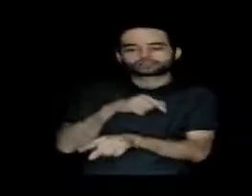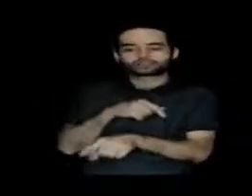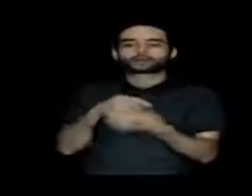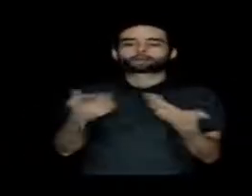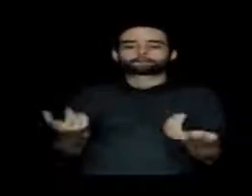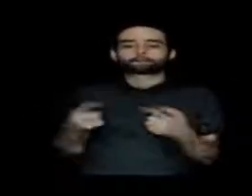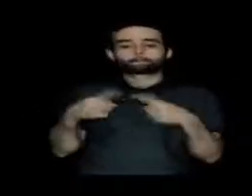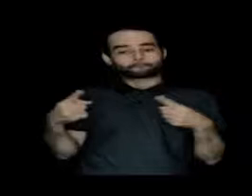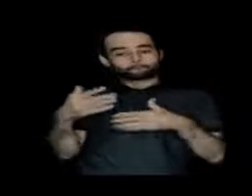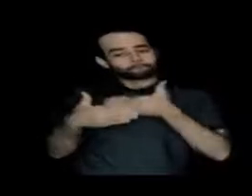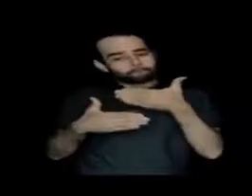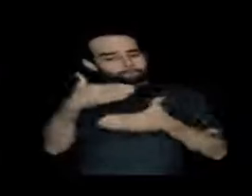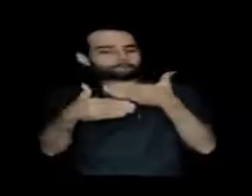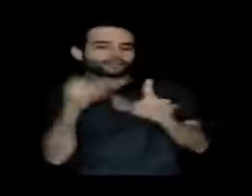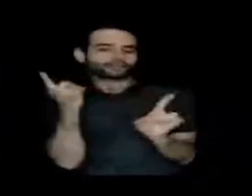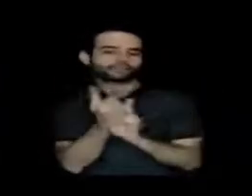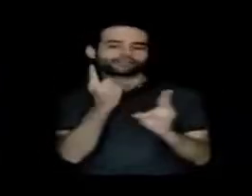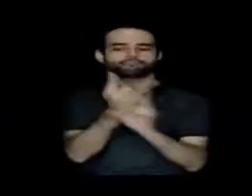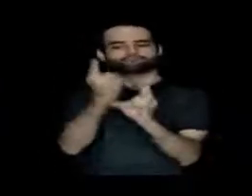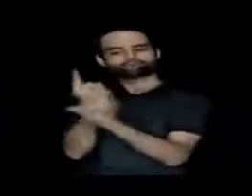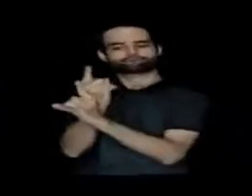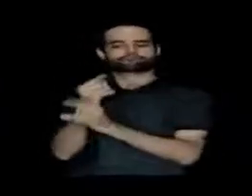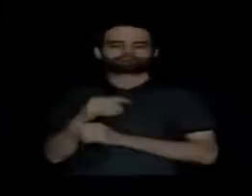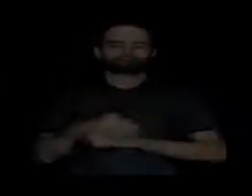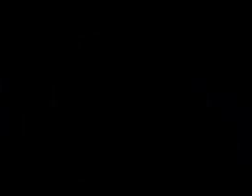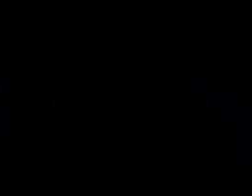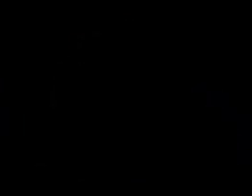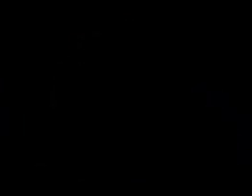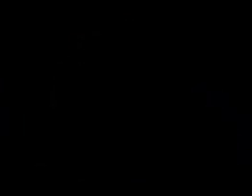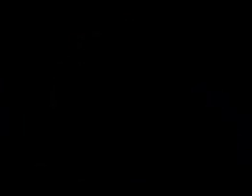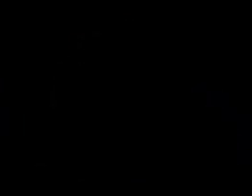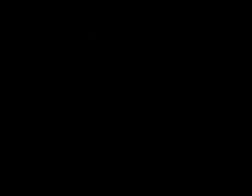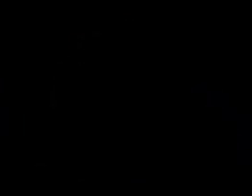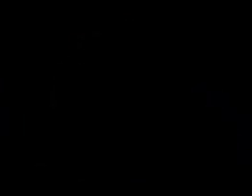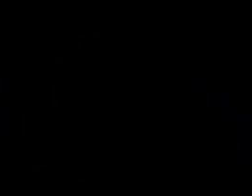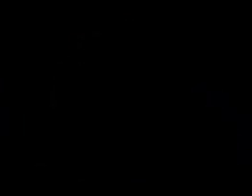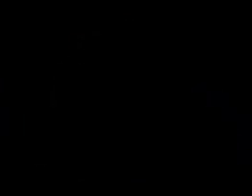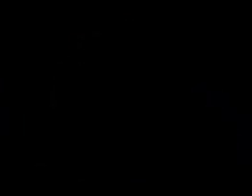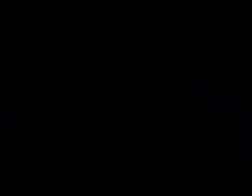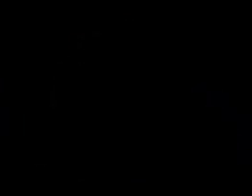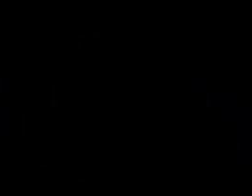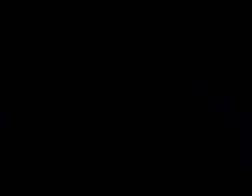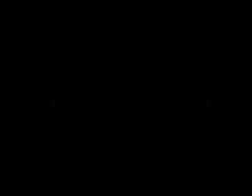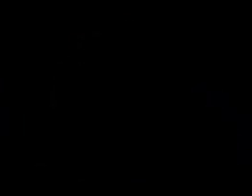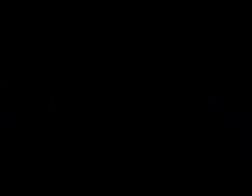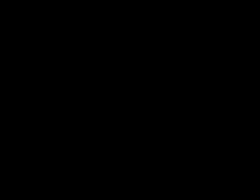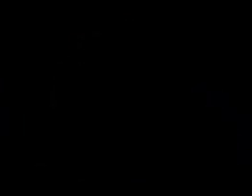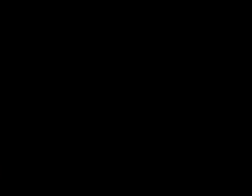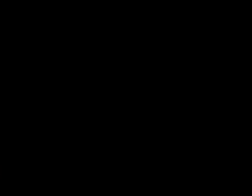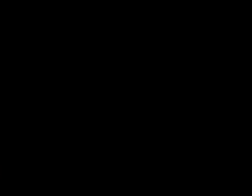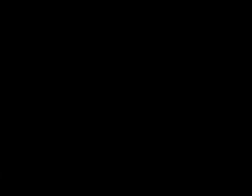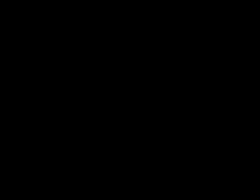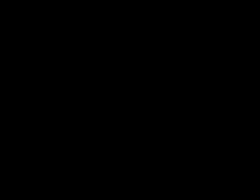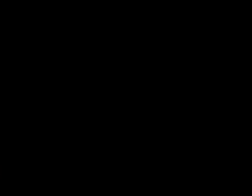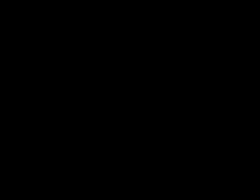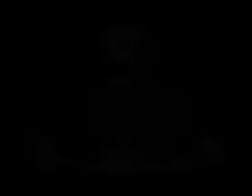Janinne, but we little by little found out. As soon as I learned the sign, I'd pass it on to the whole